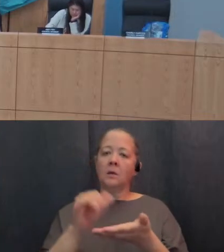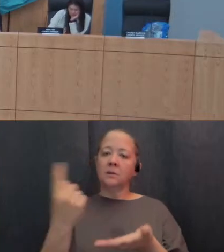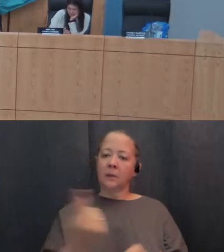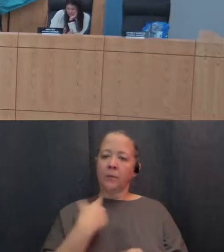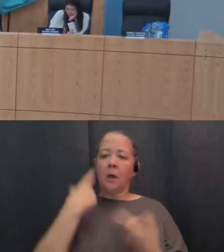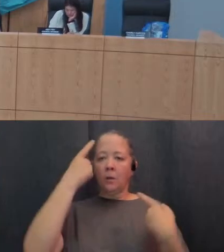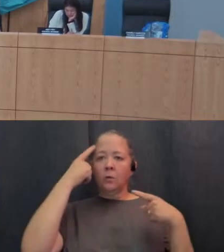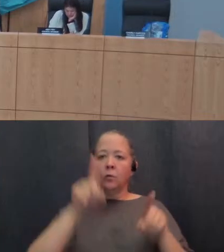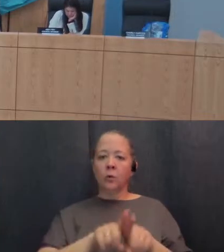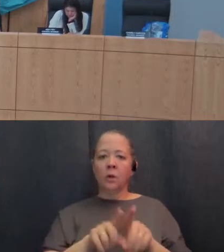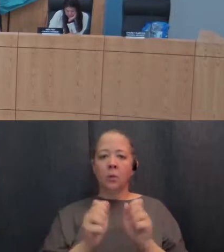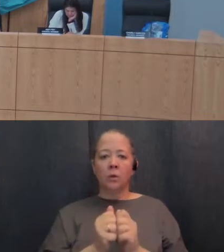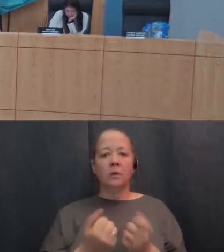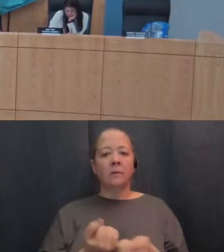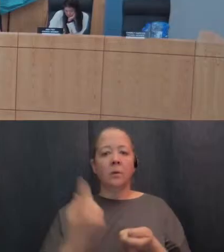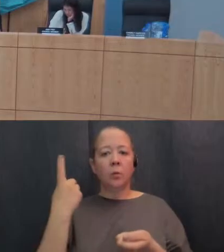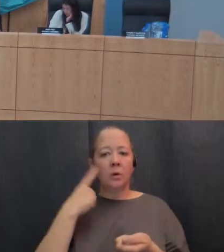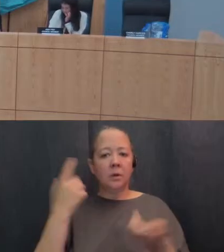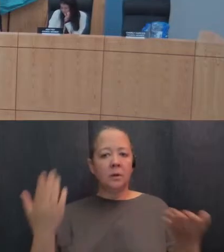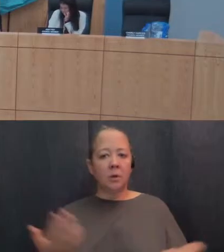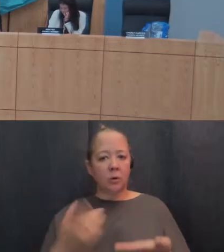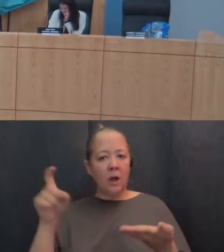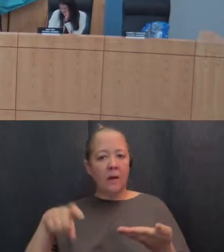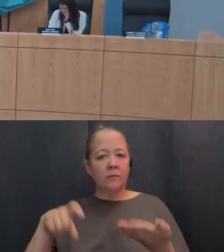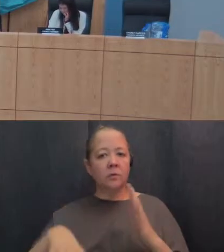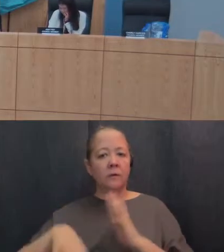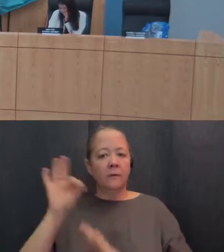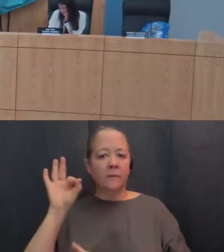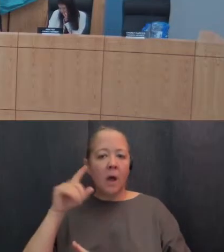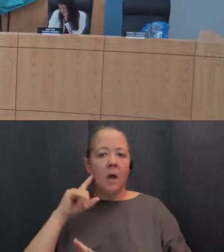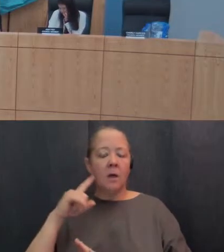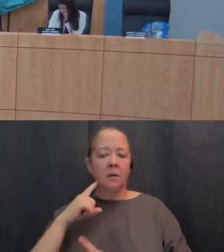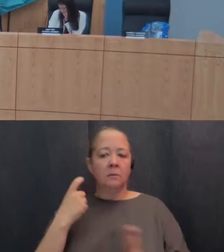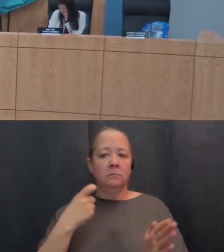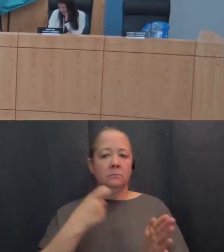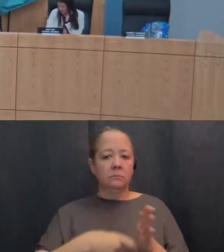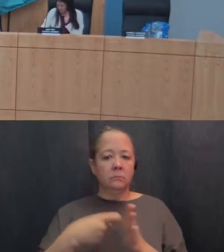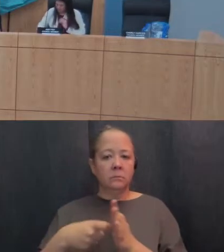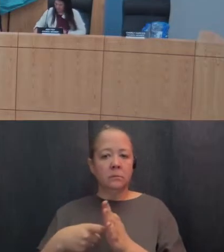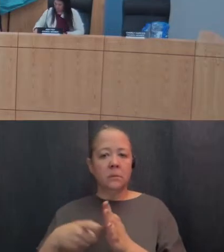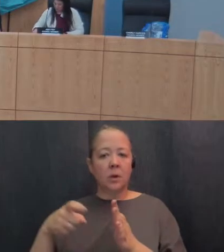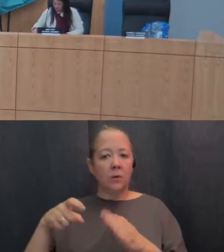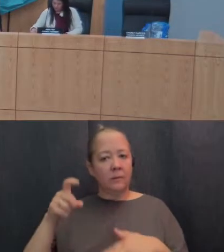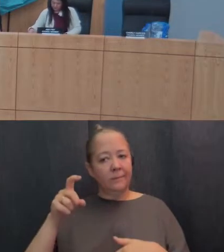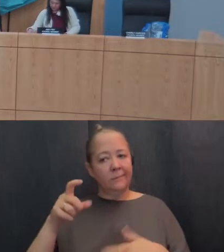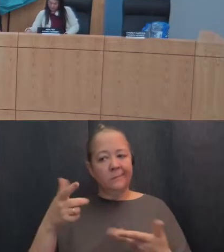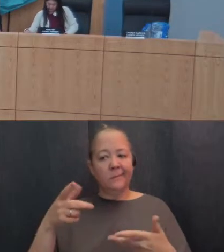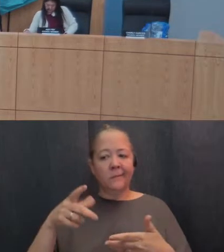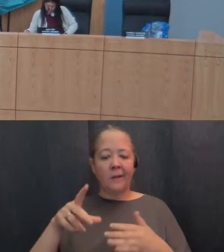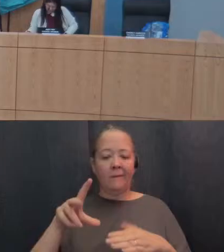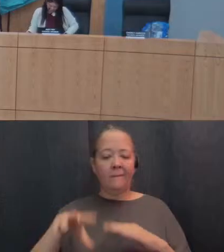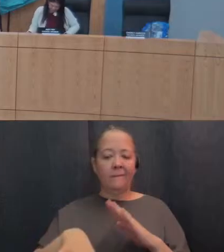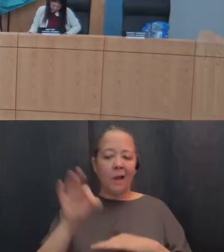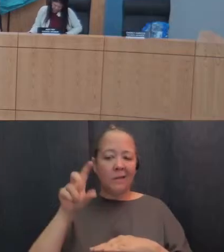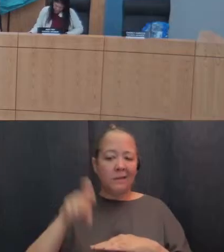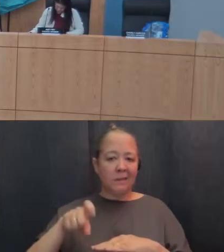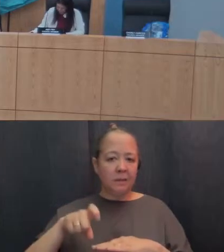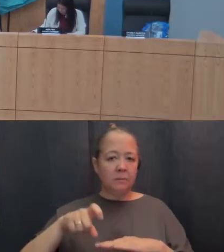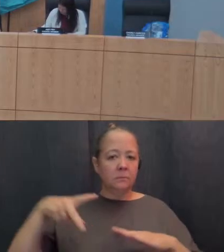you got to find expenditures that you have to cut. I'm going to look to do